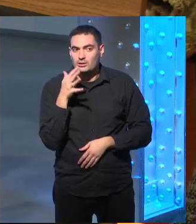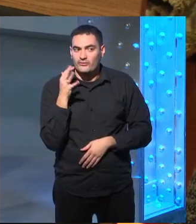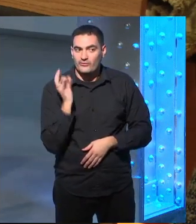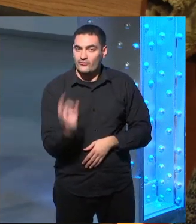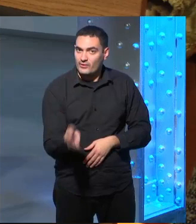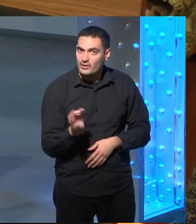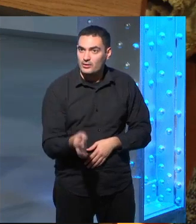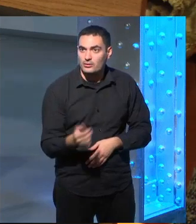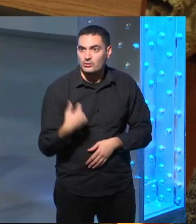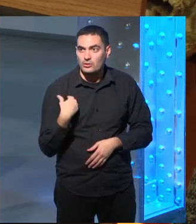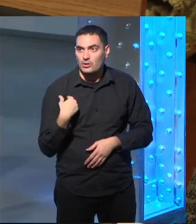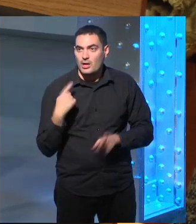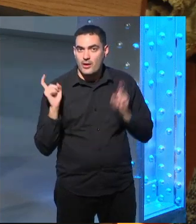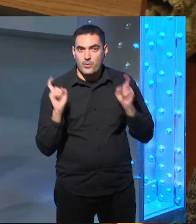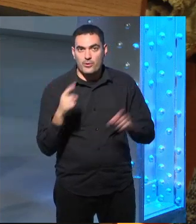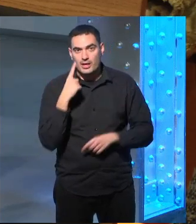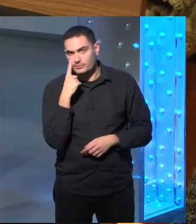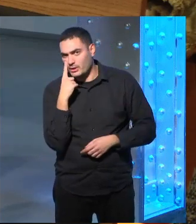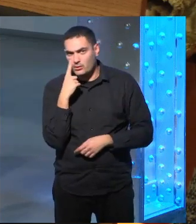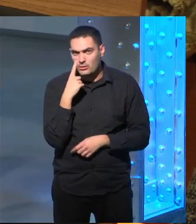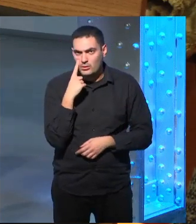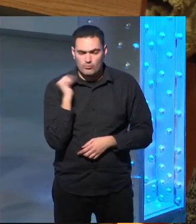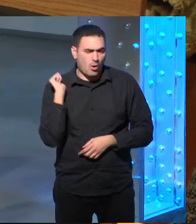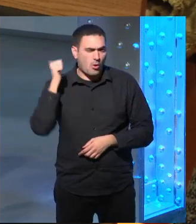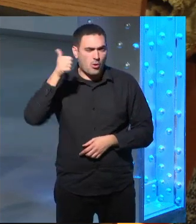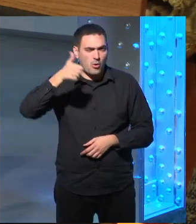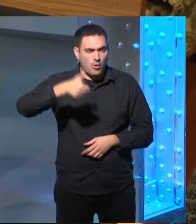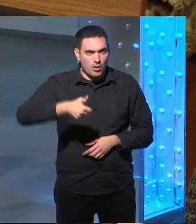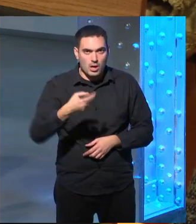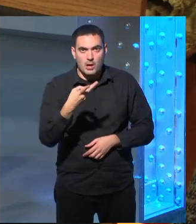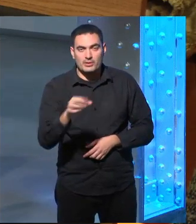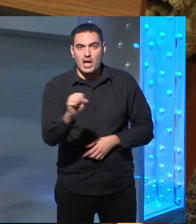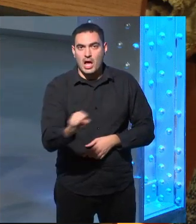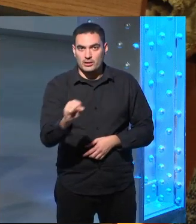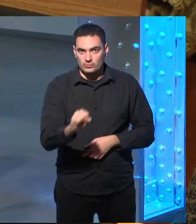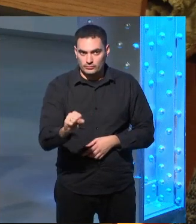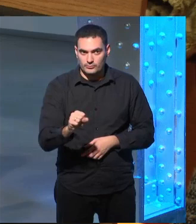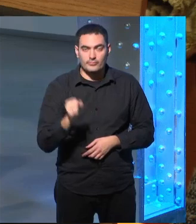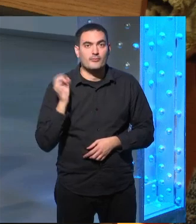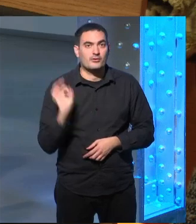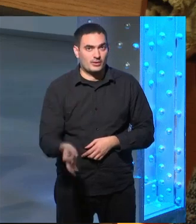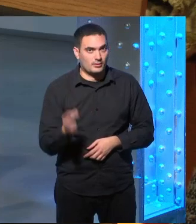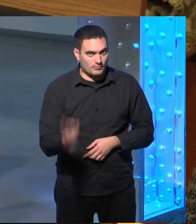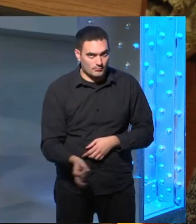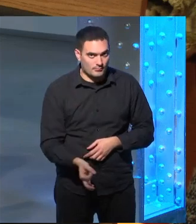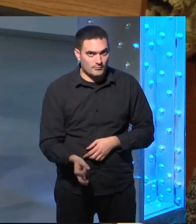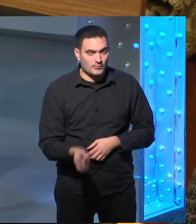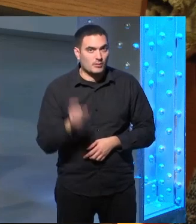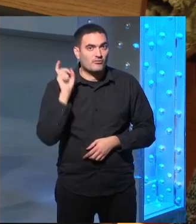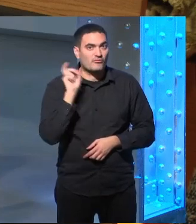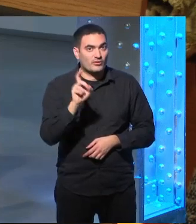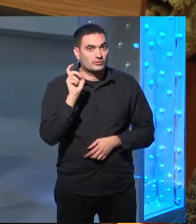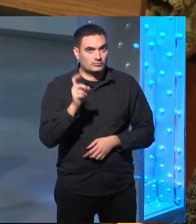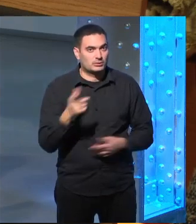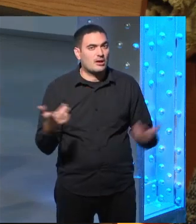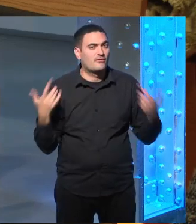It's true. I've been an education inspector, so I know what I'm talking about. And it's true